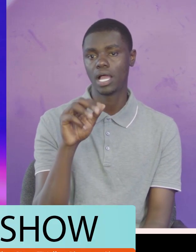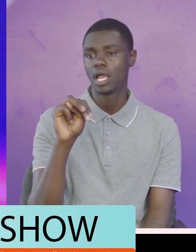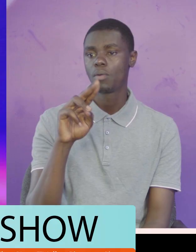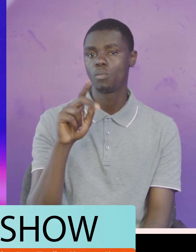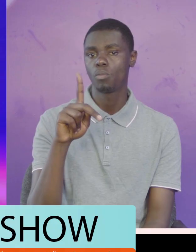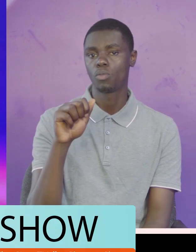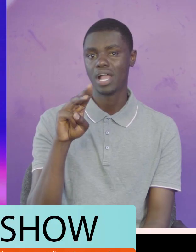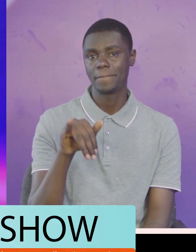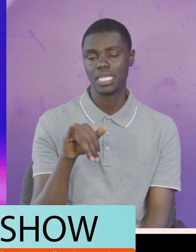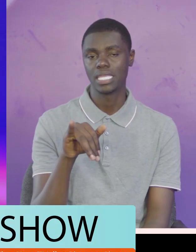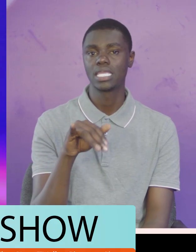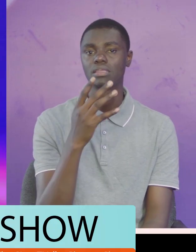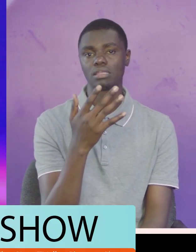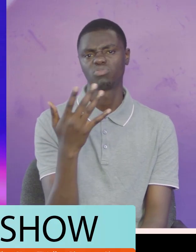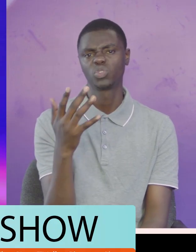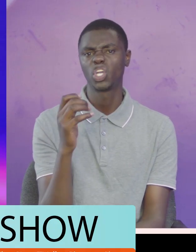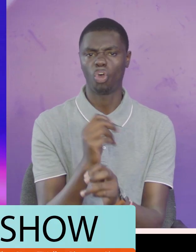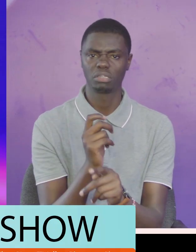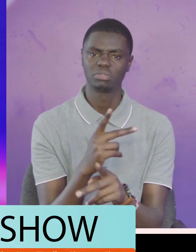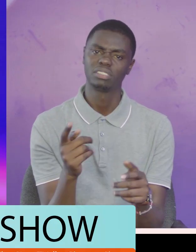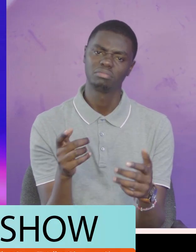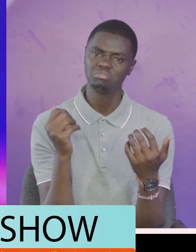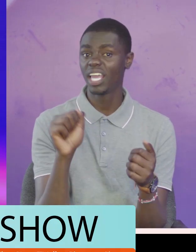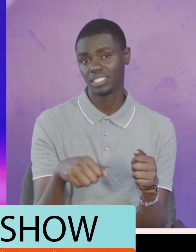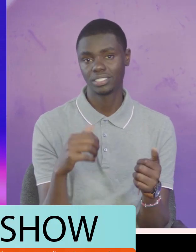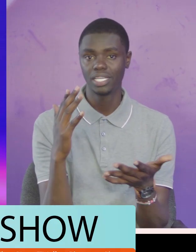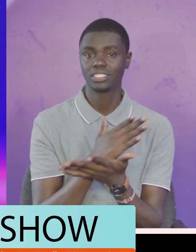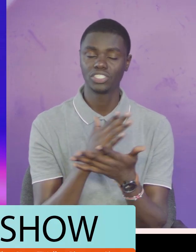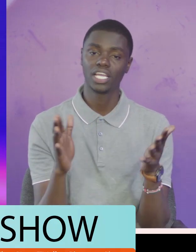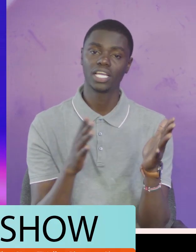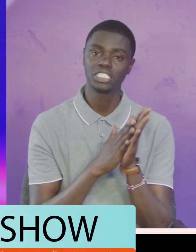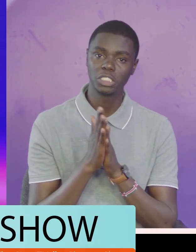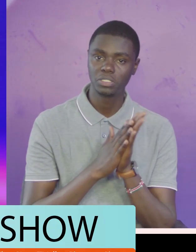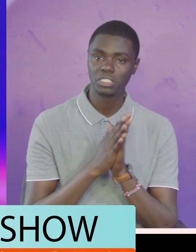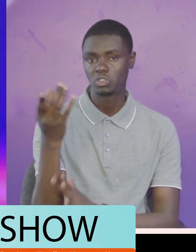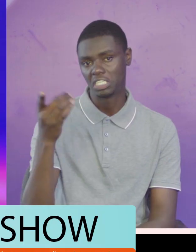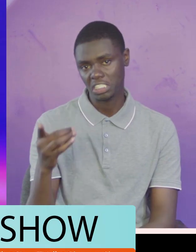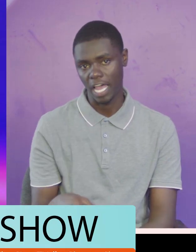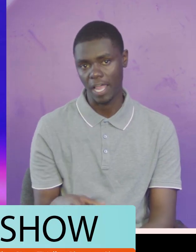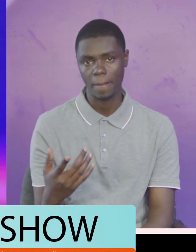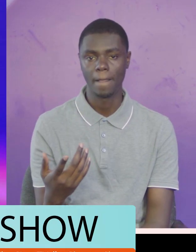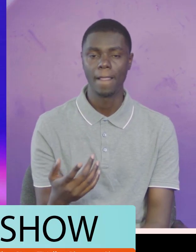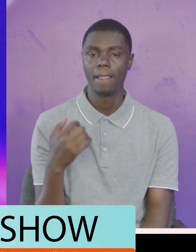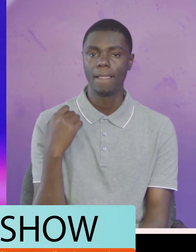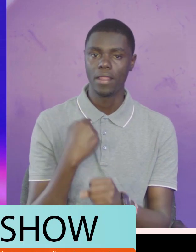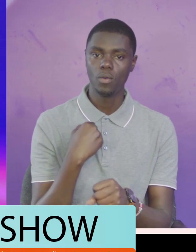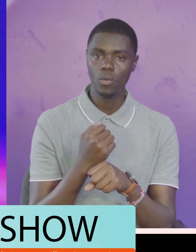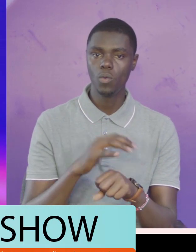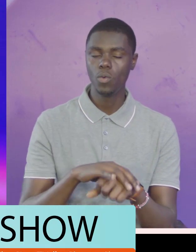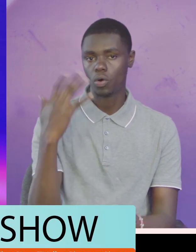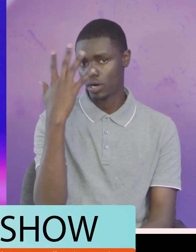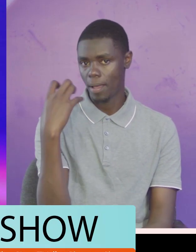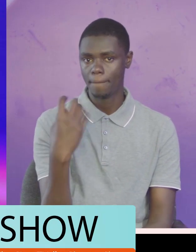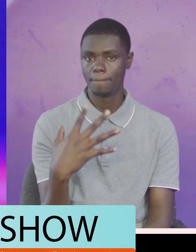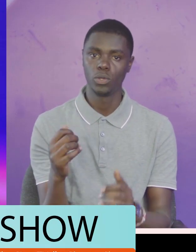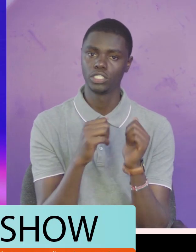Mukami. You can find me on TikTok at Milka Mukami. And yes, let's share inspiration and designs and work on